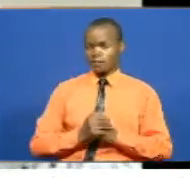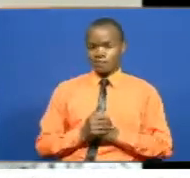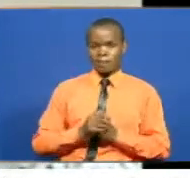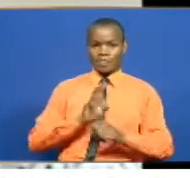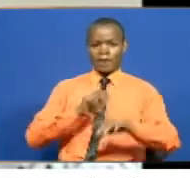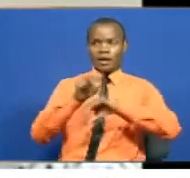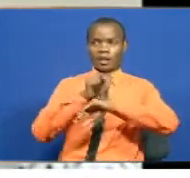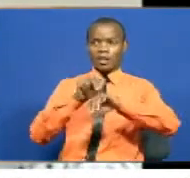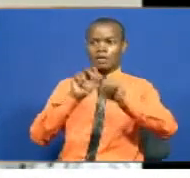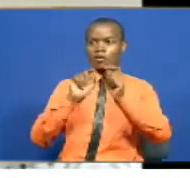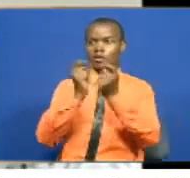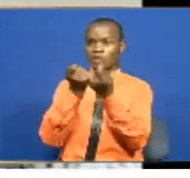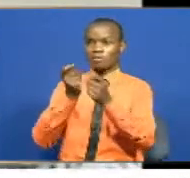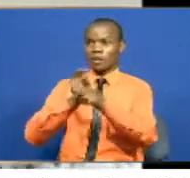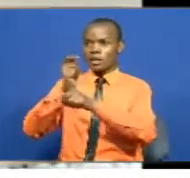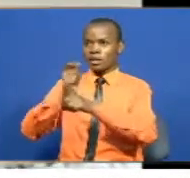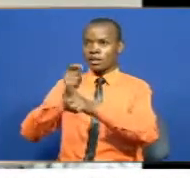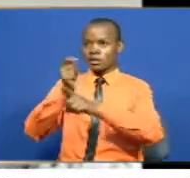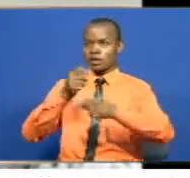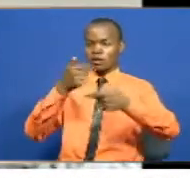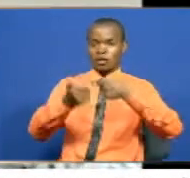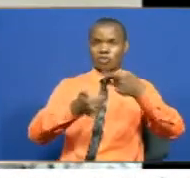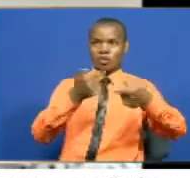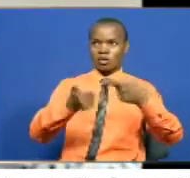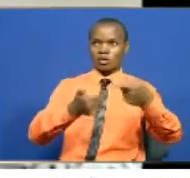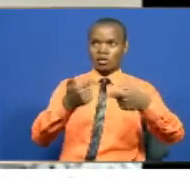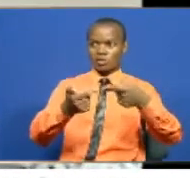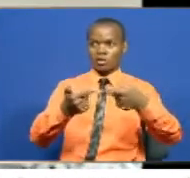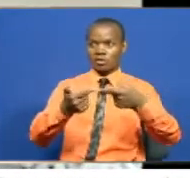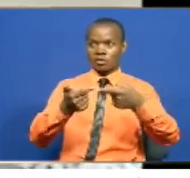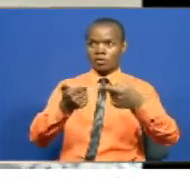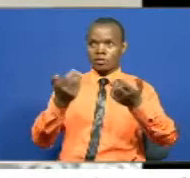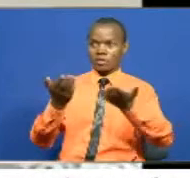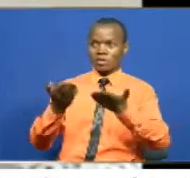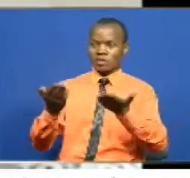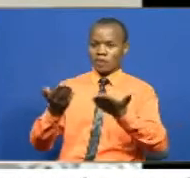is already in training. They started to train in